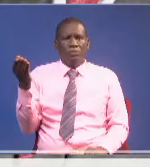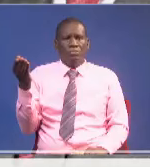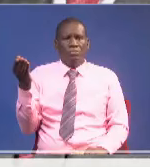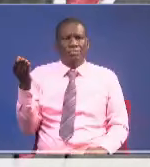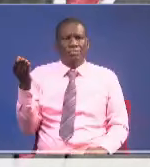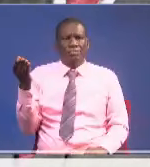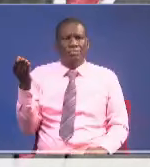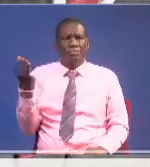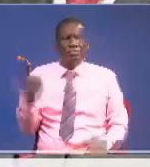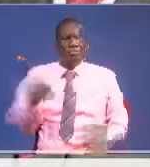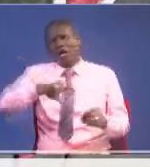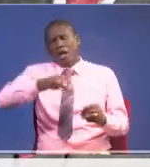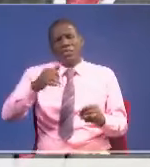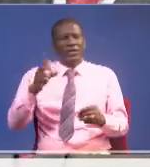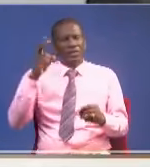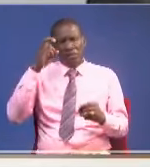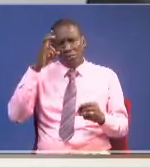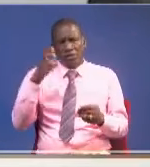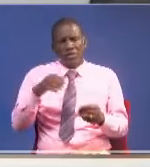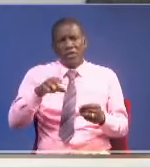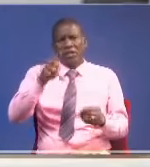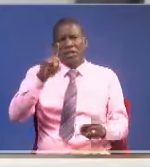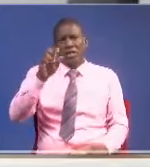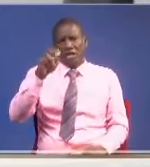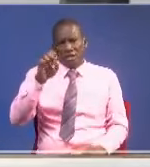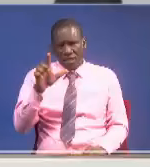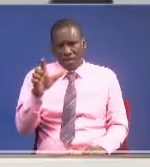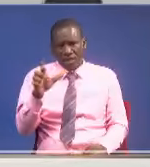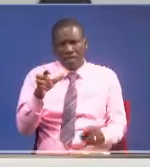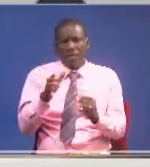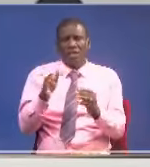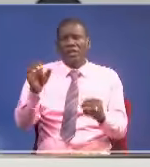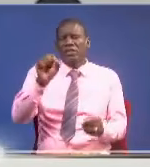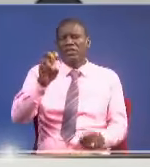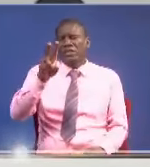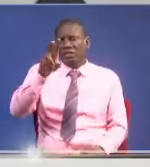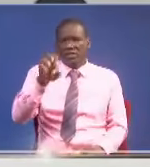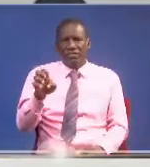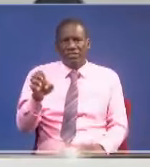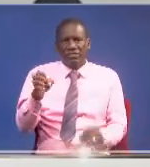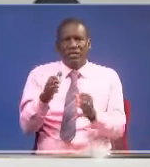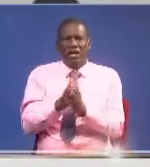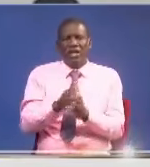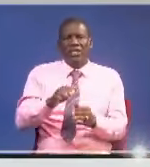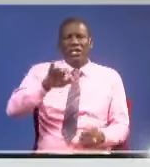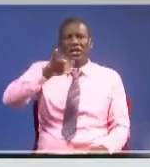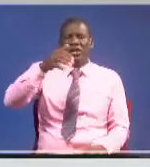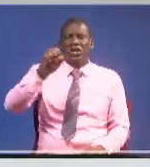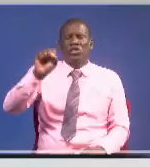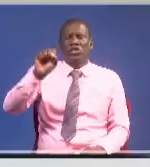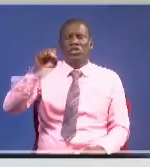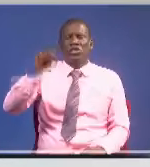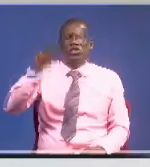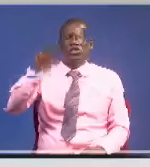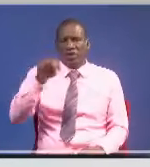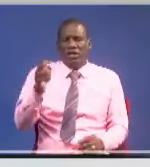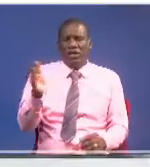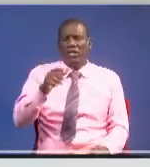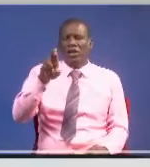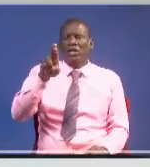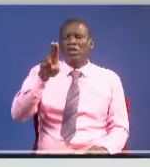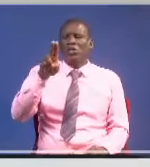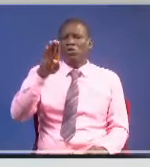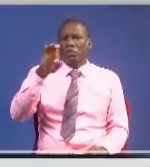Act. The other accused persons, Daniel Lenolkirna, Stephen Letinina, Josephine Lenasalia,